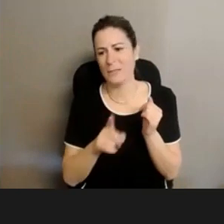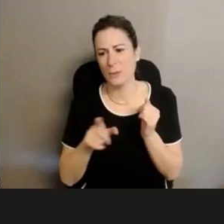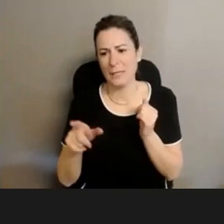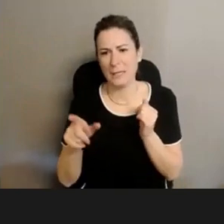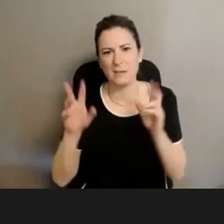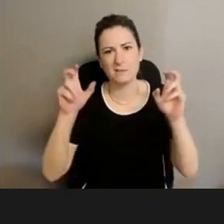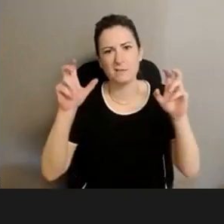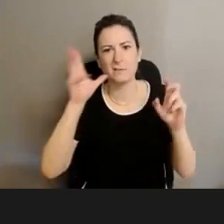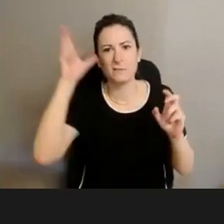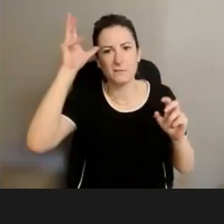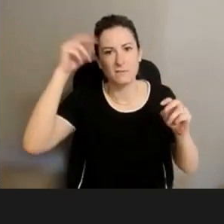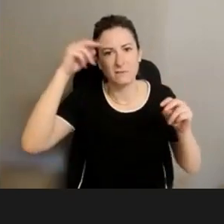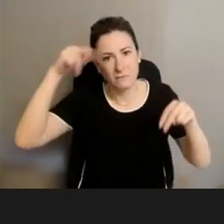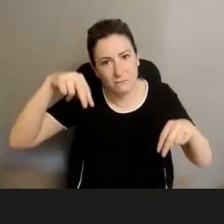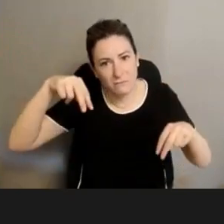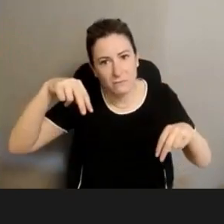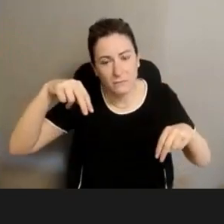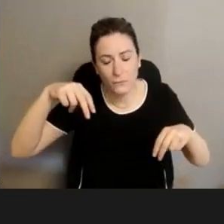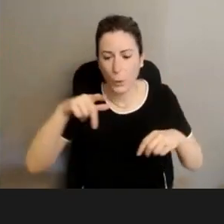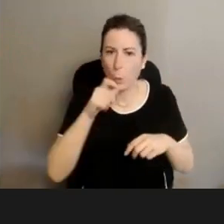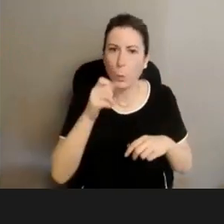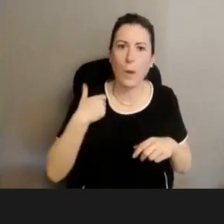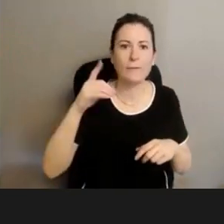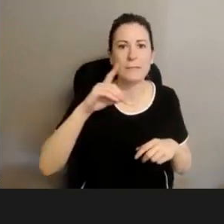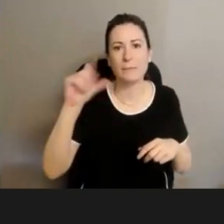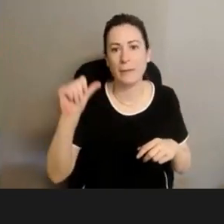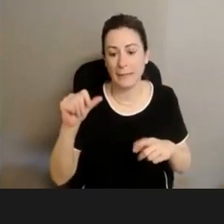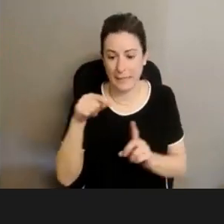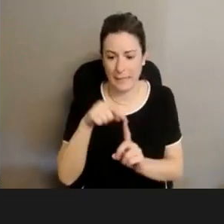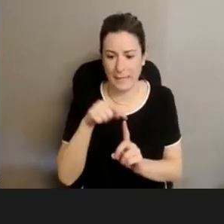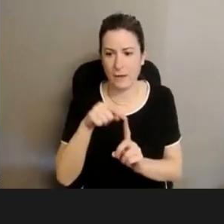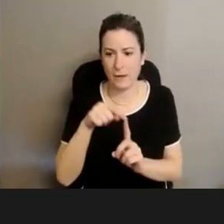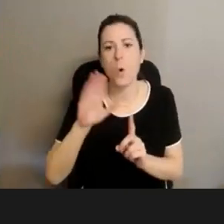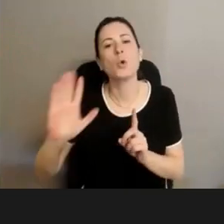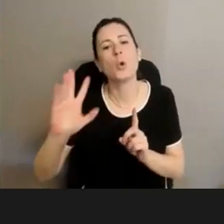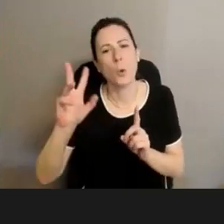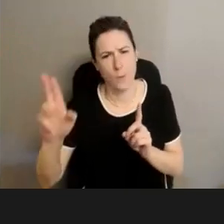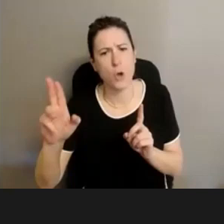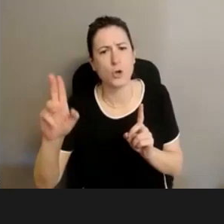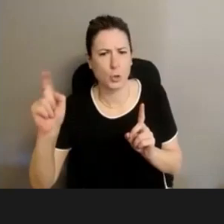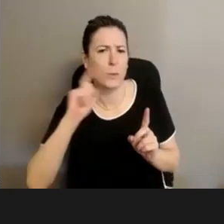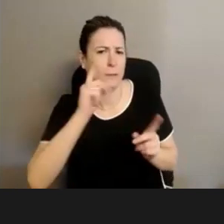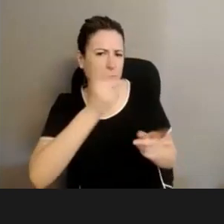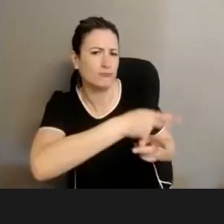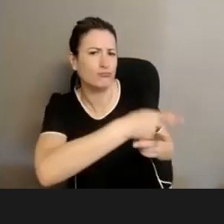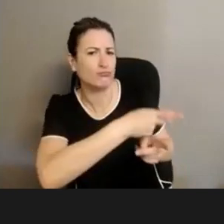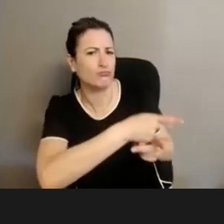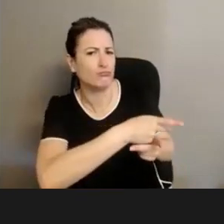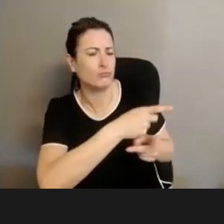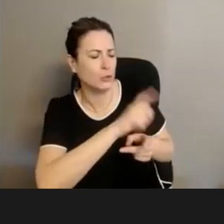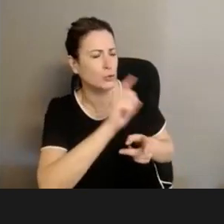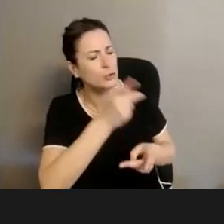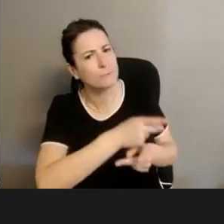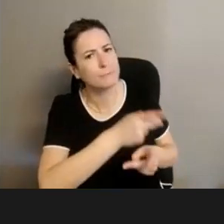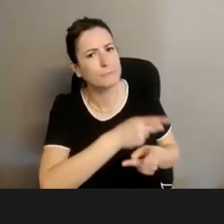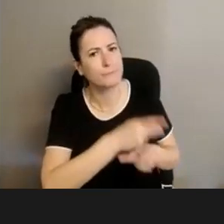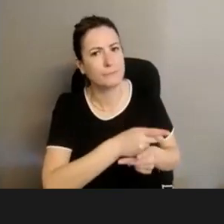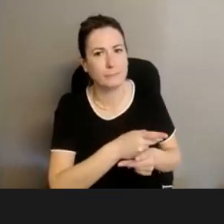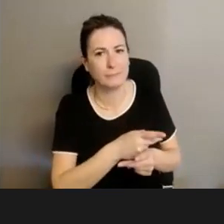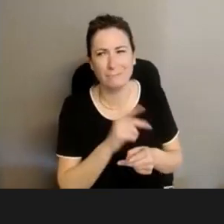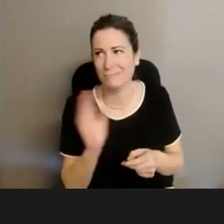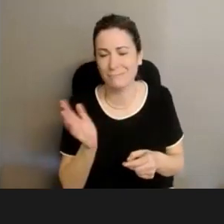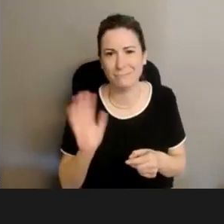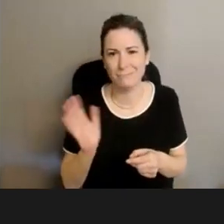people with disabilities need to be taken care of by their partner as opposed to having their own income. Again, especially in light of the